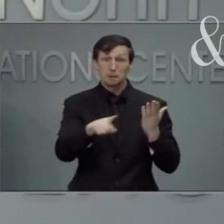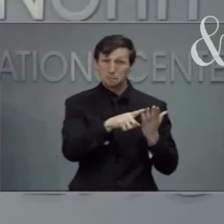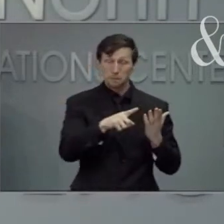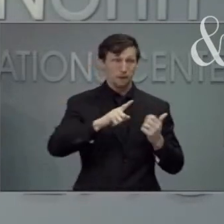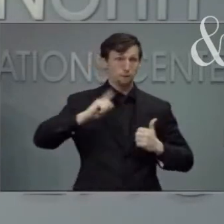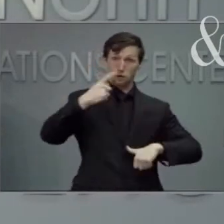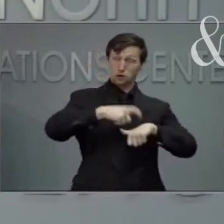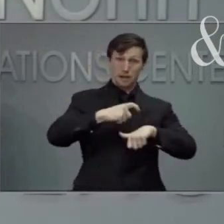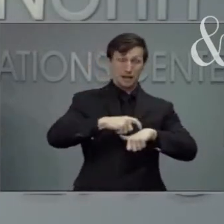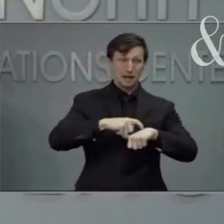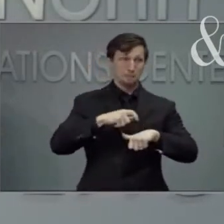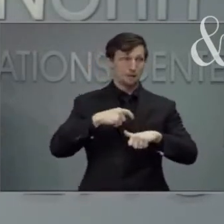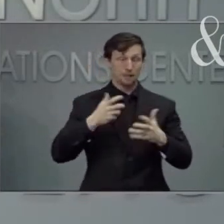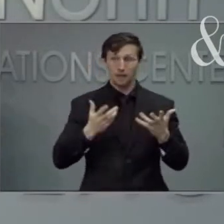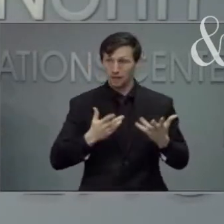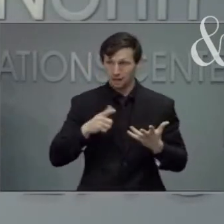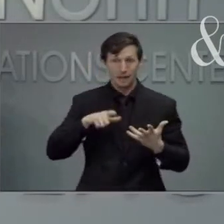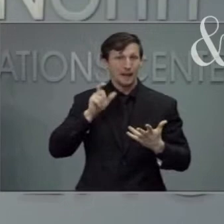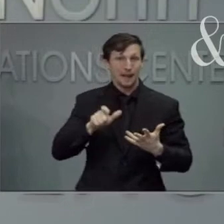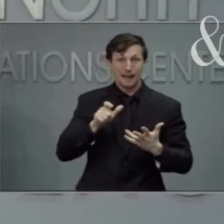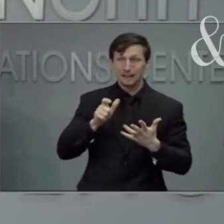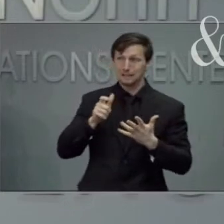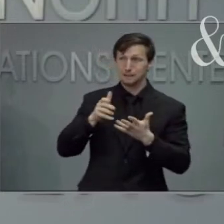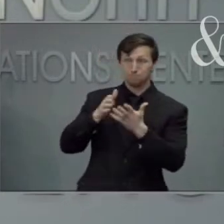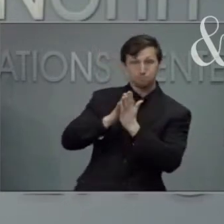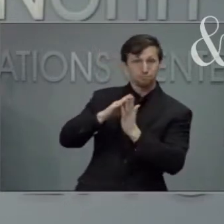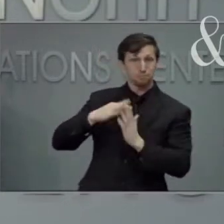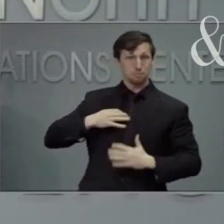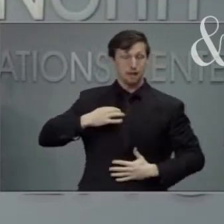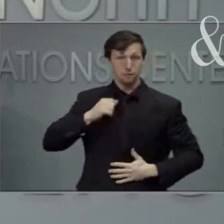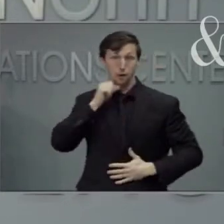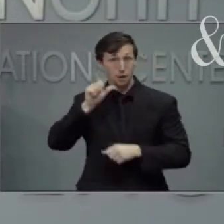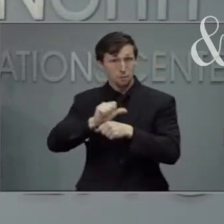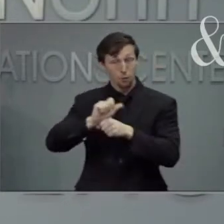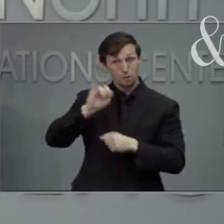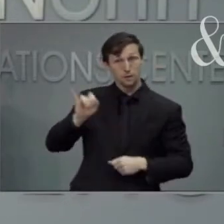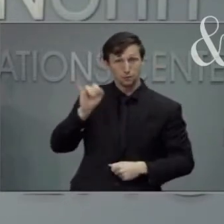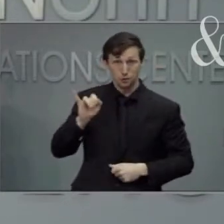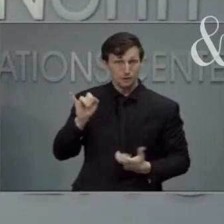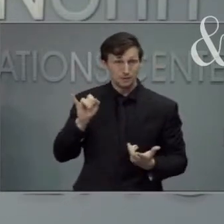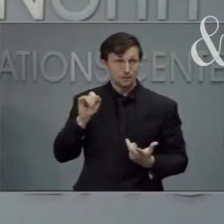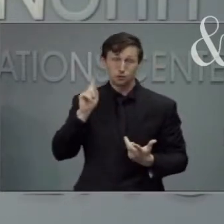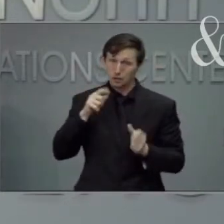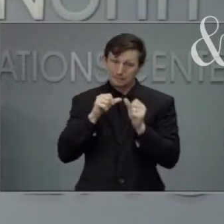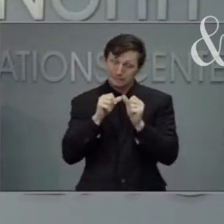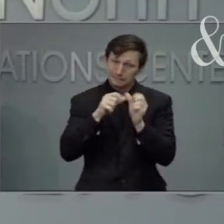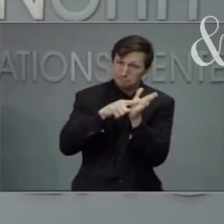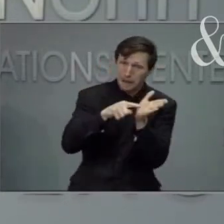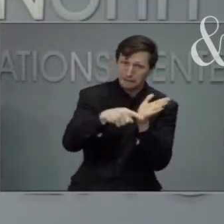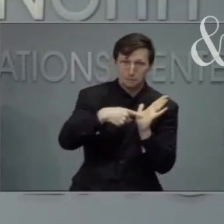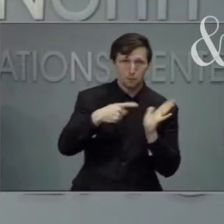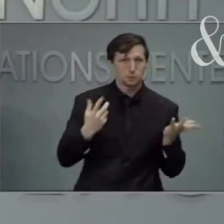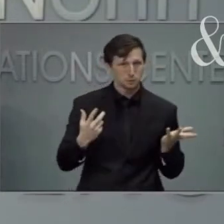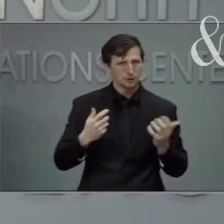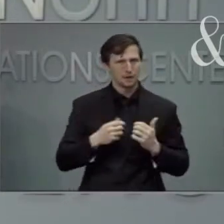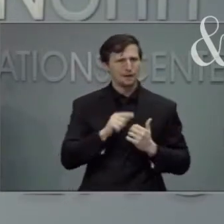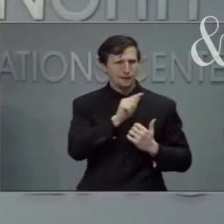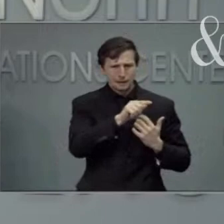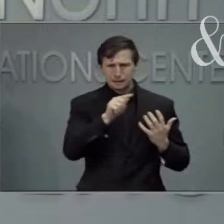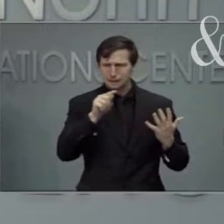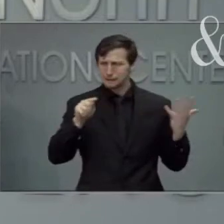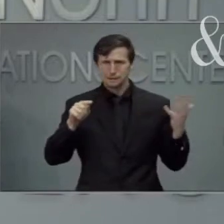ever, who said they needed it simply to stay afloat. It's time to help all of these North Carolinians and